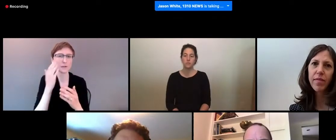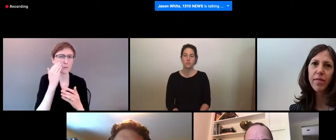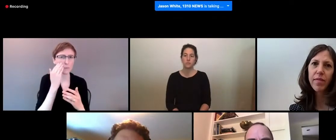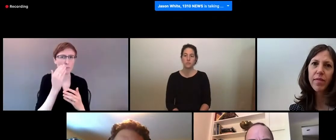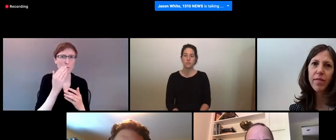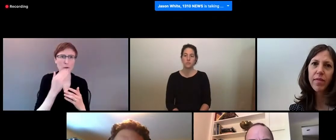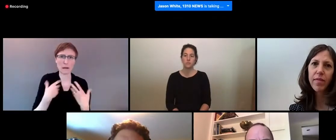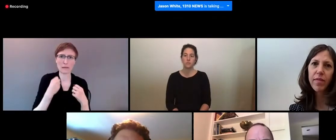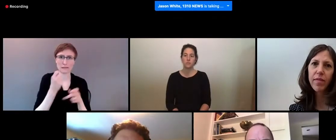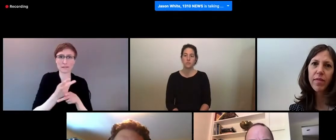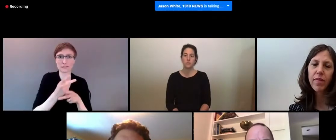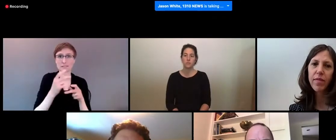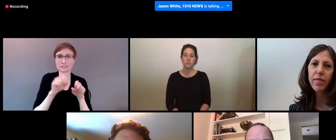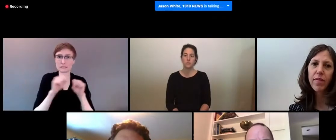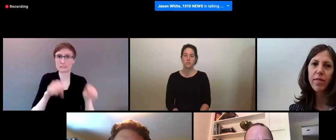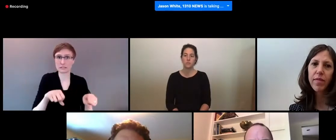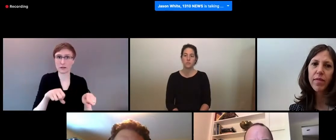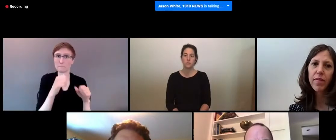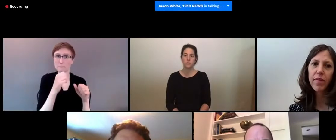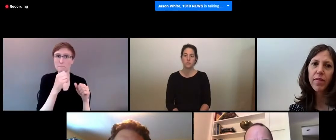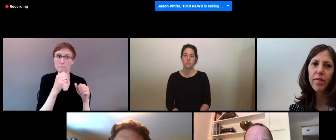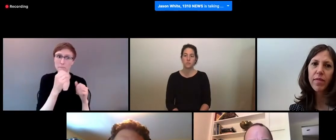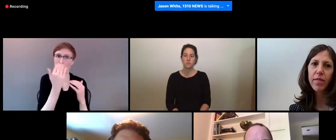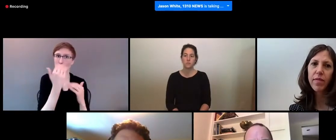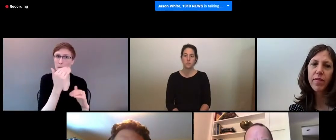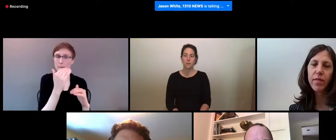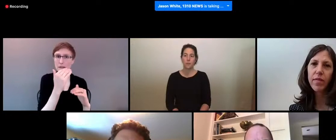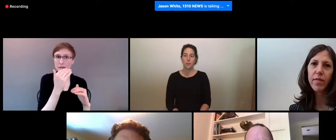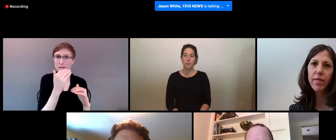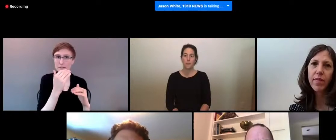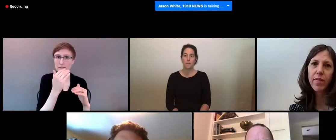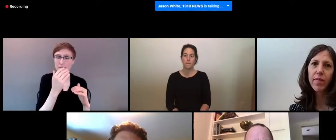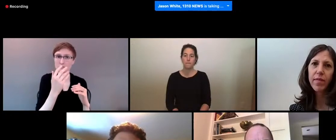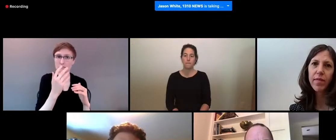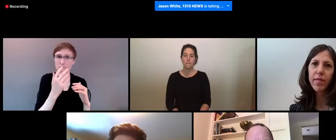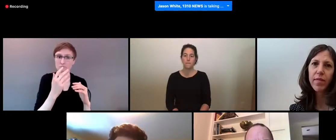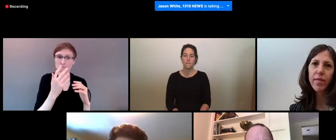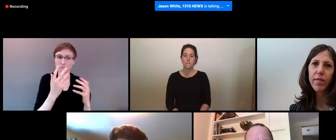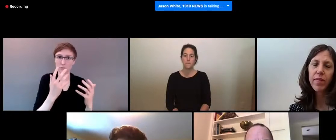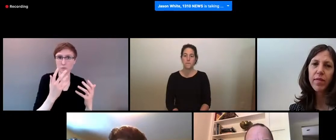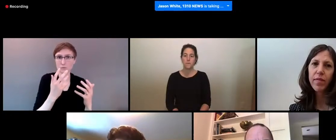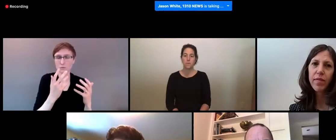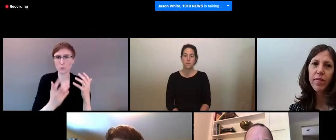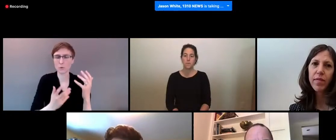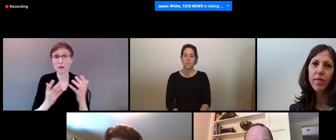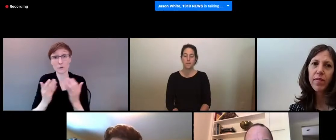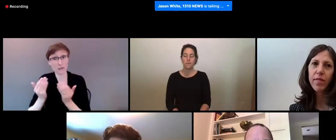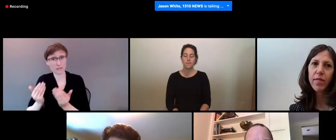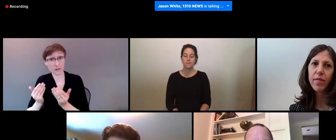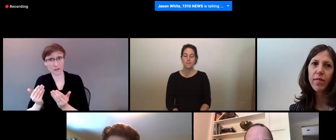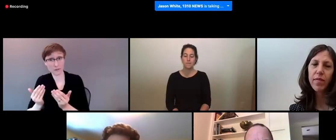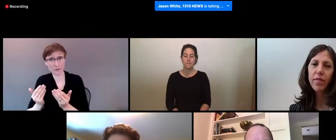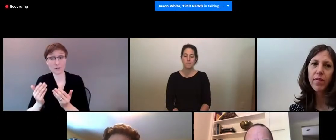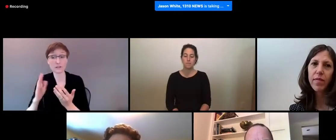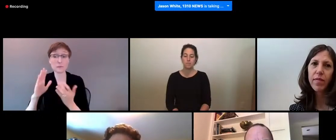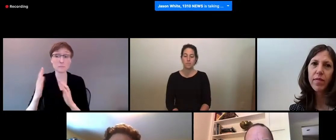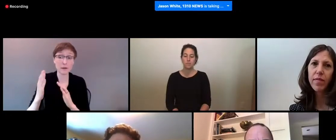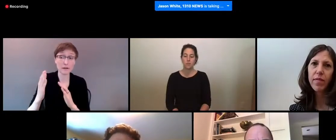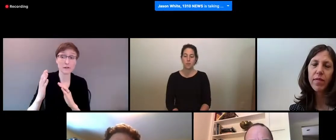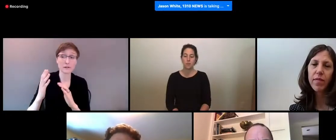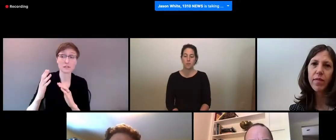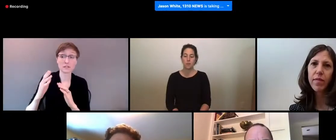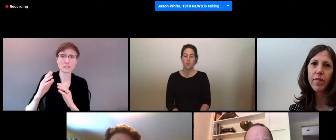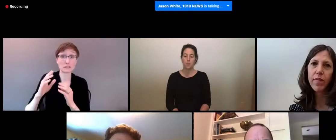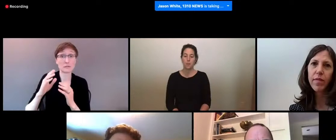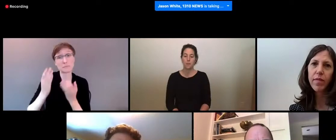system. So I'm wondering if there's some sort of idea of if you could quantify where we are now versus where we would have to get